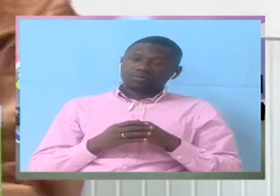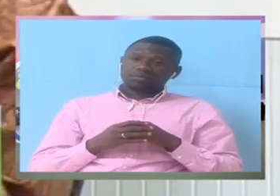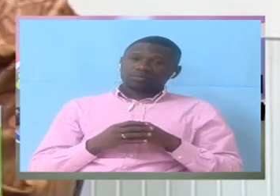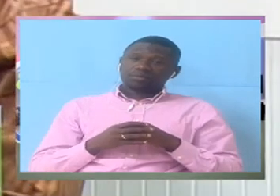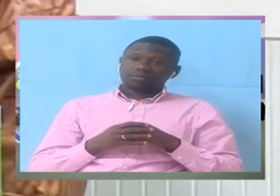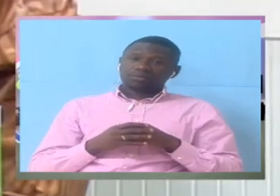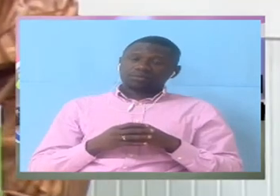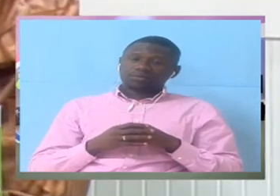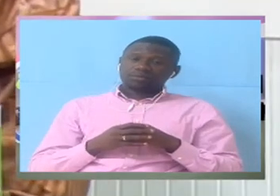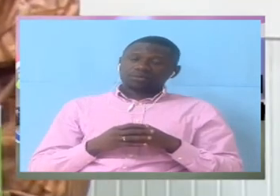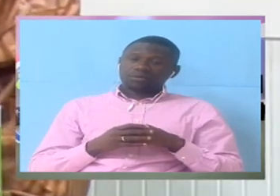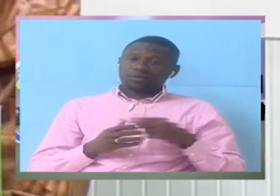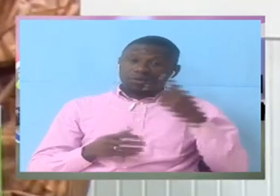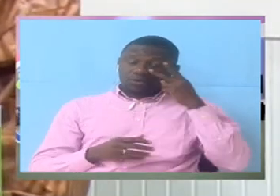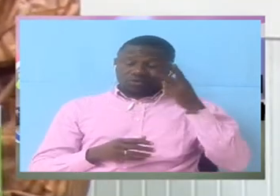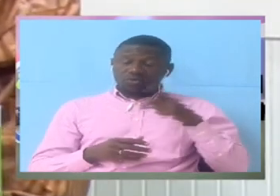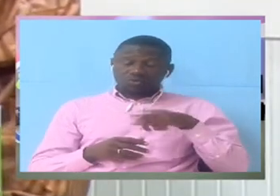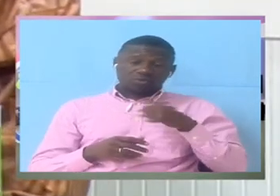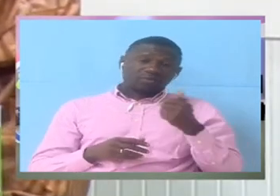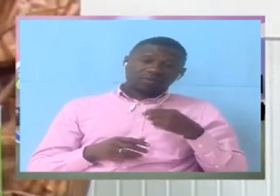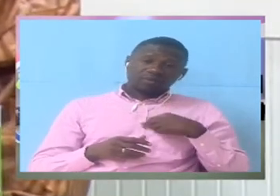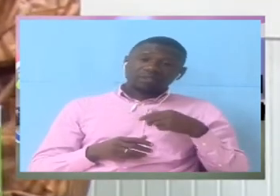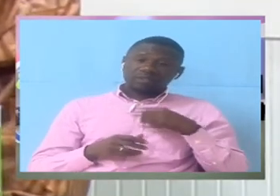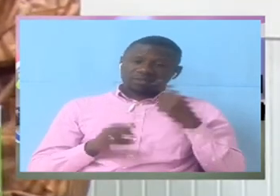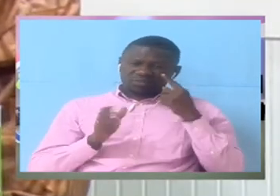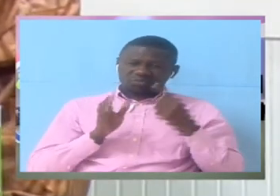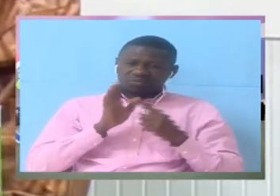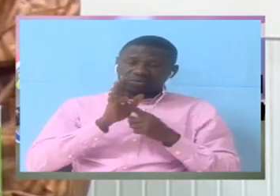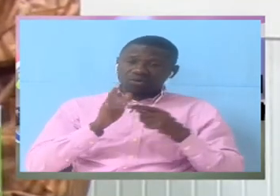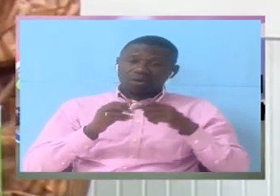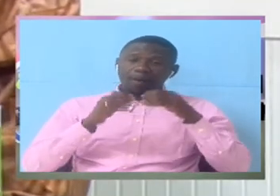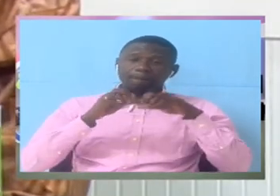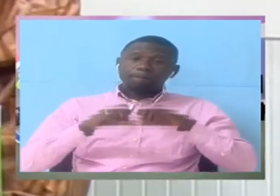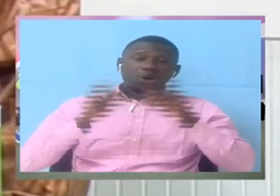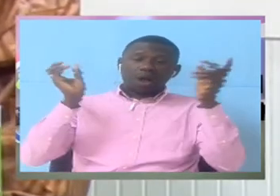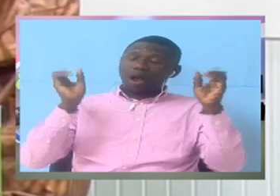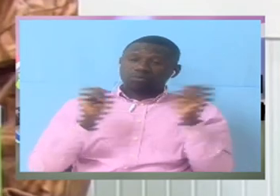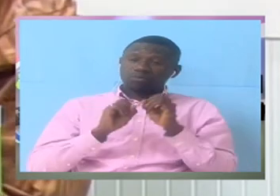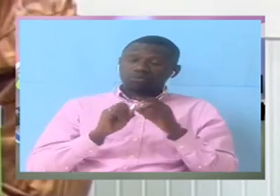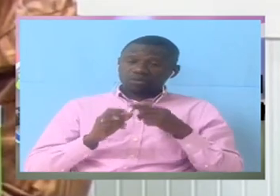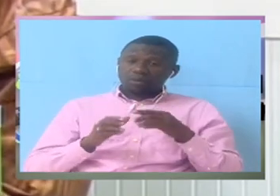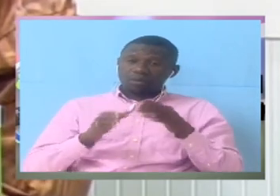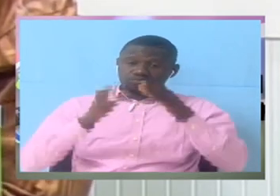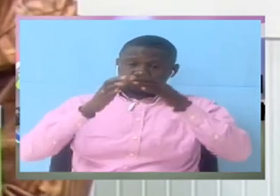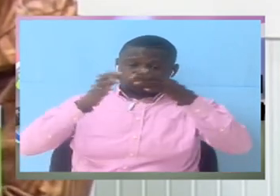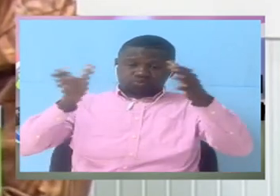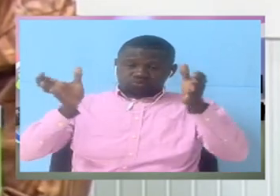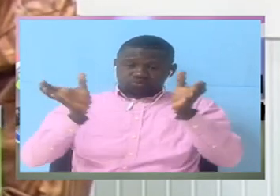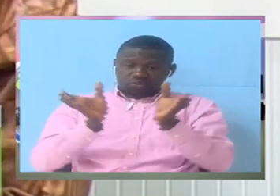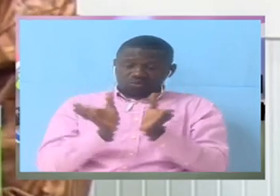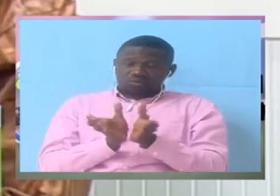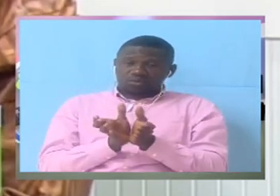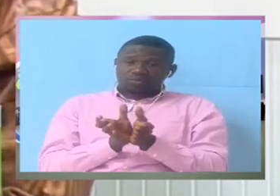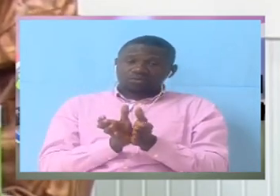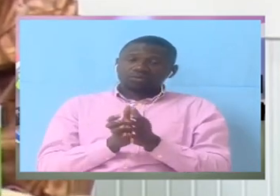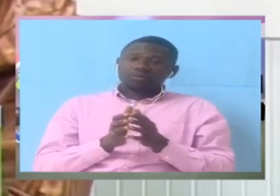be nyama bo la nyama. We saw some of them which didn't explode, just like a barrel. Because yalon Liberia swamol siata ji Liberia bi mu ji ken